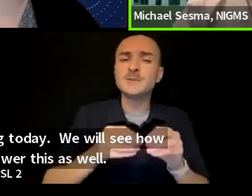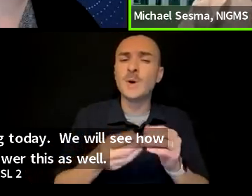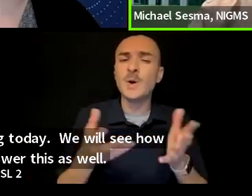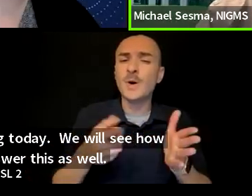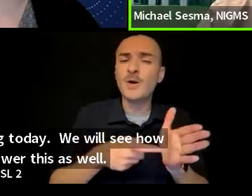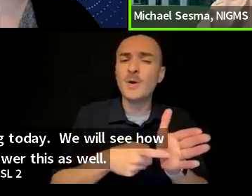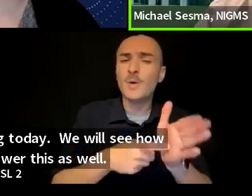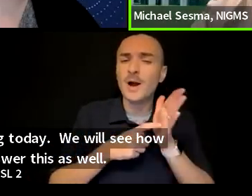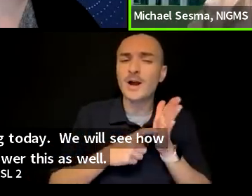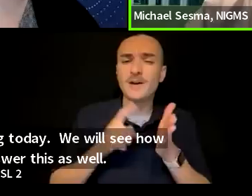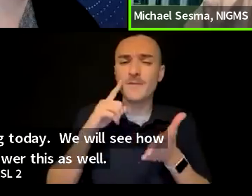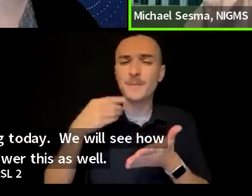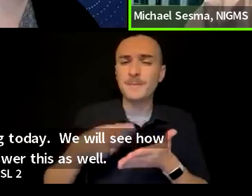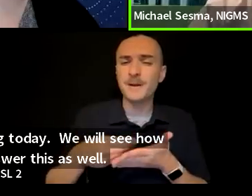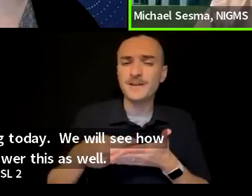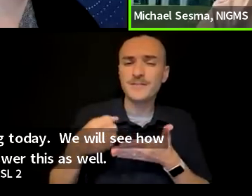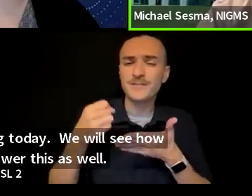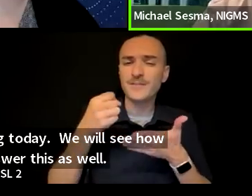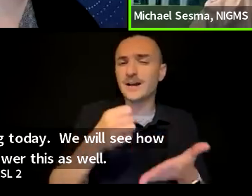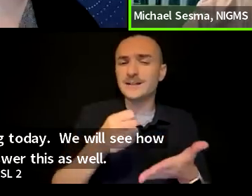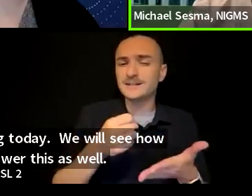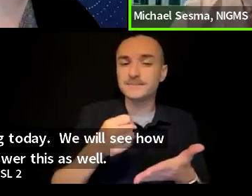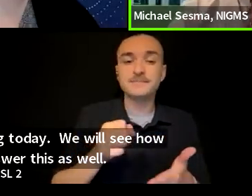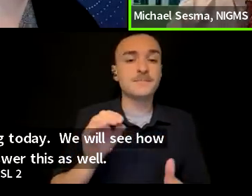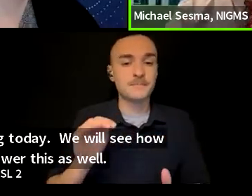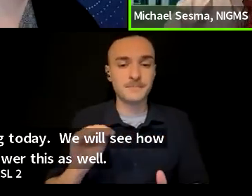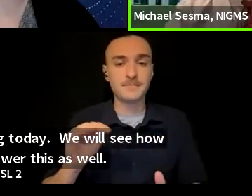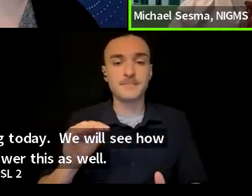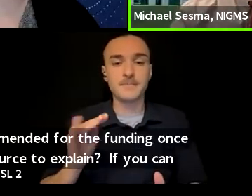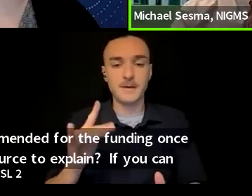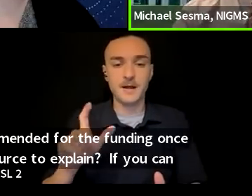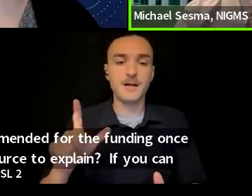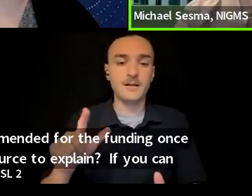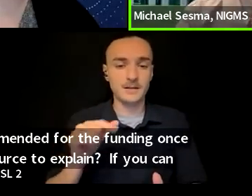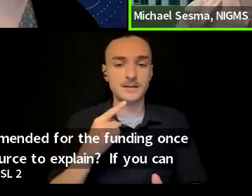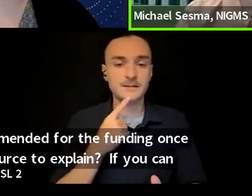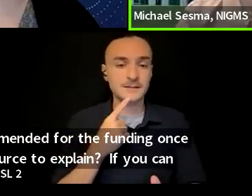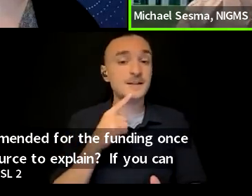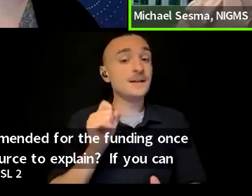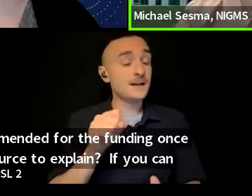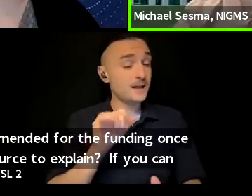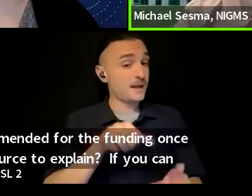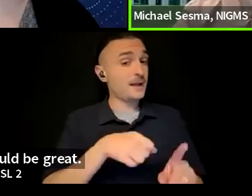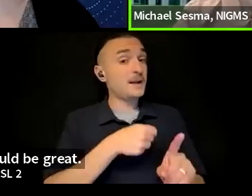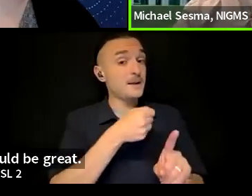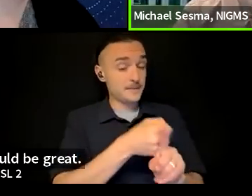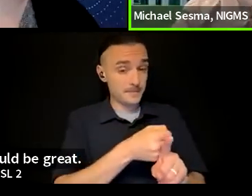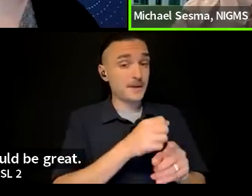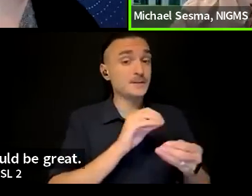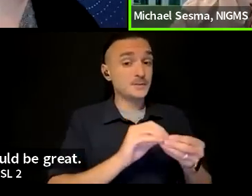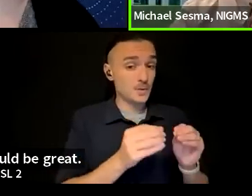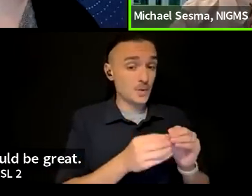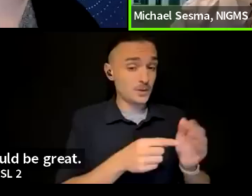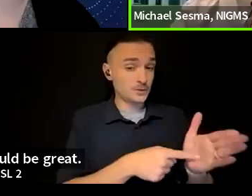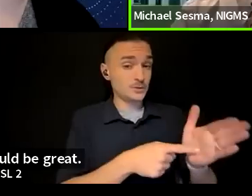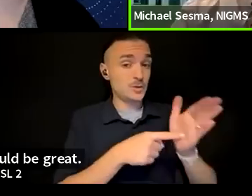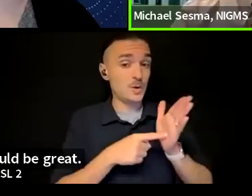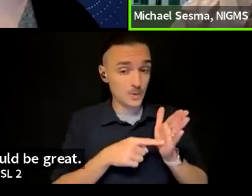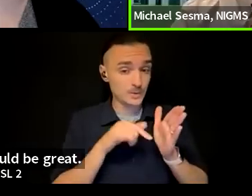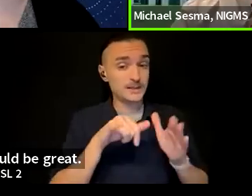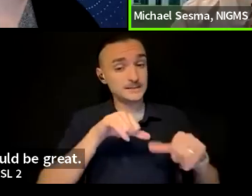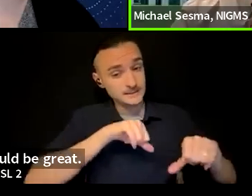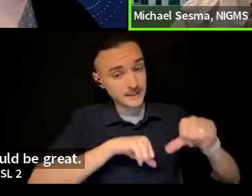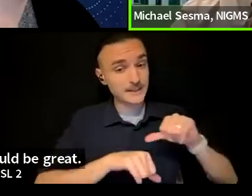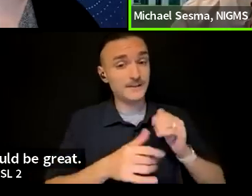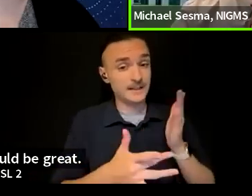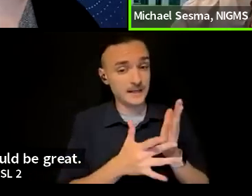the impact score tells us about the scientific and technical merit, the significance of a particular proposal. And